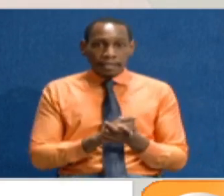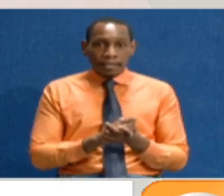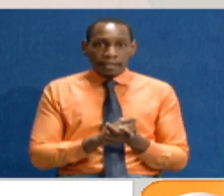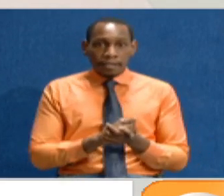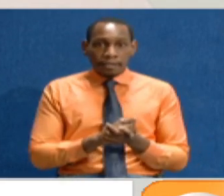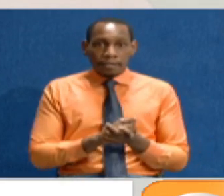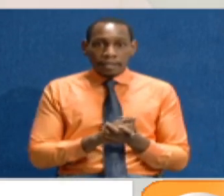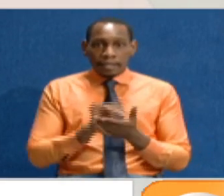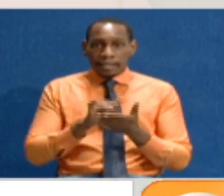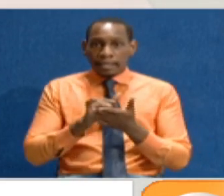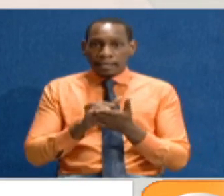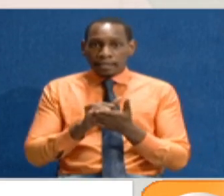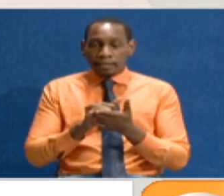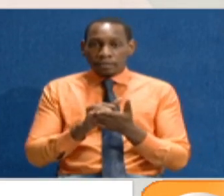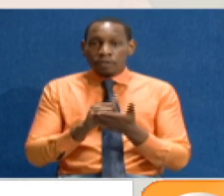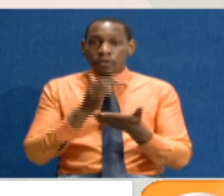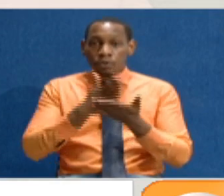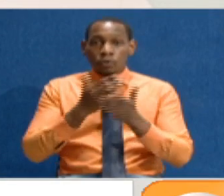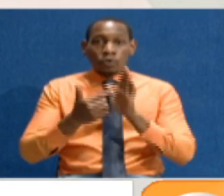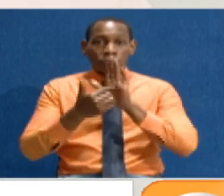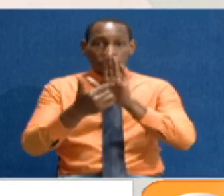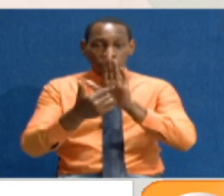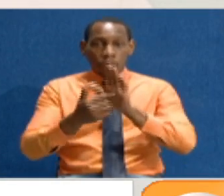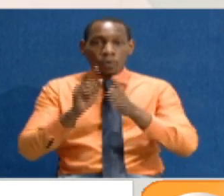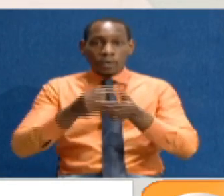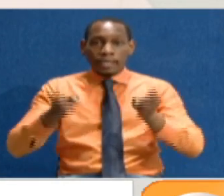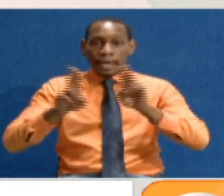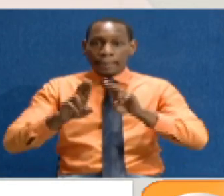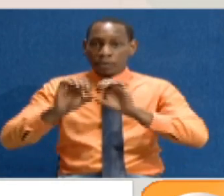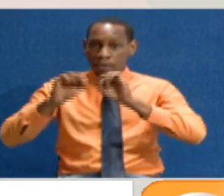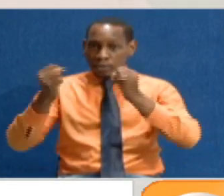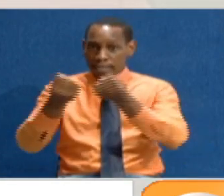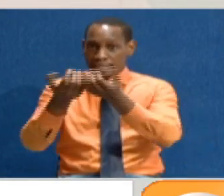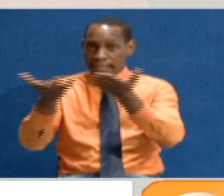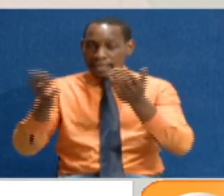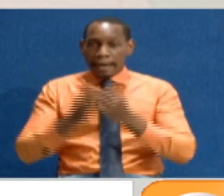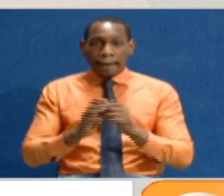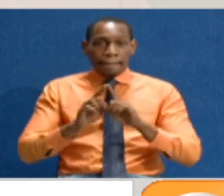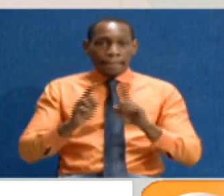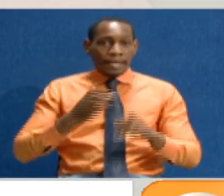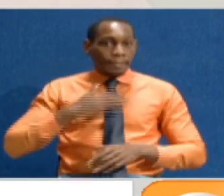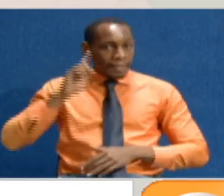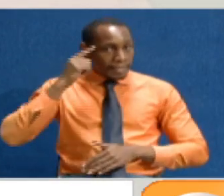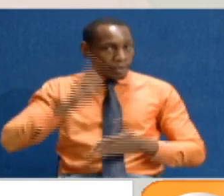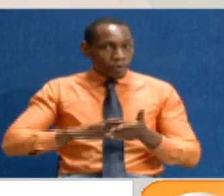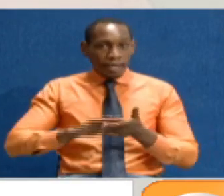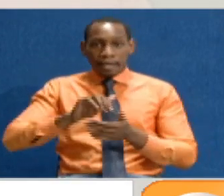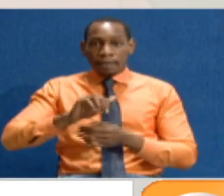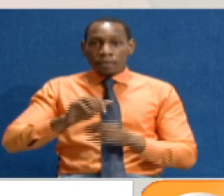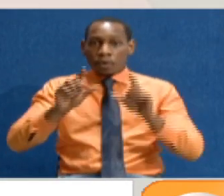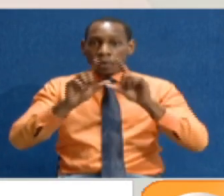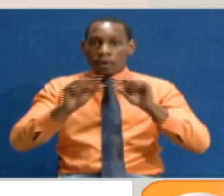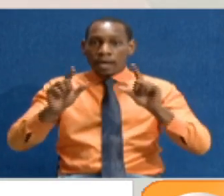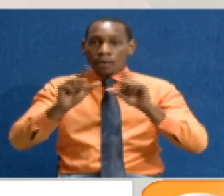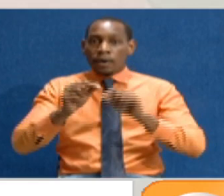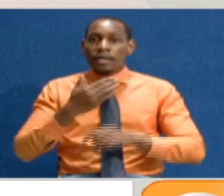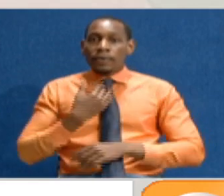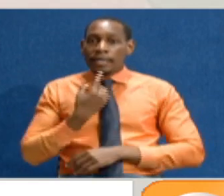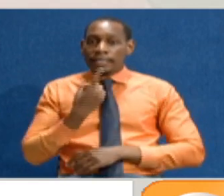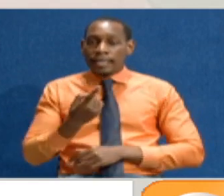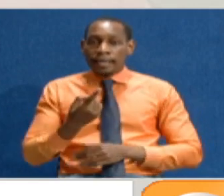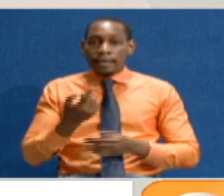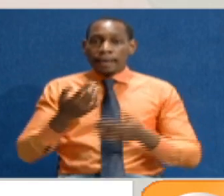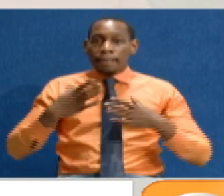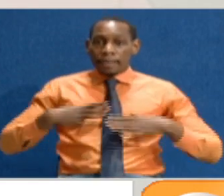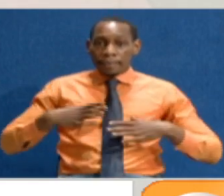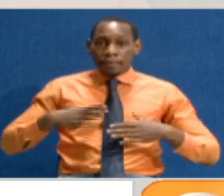them amateur at all. I think they're a true reflection of what's been happening in the society. But I think one of the things I'd like to mention, probably for your